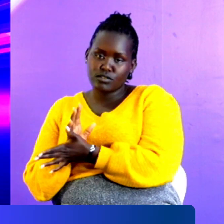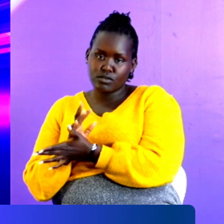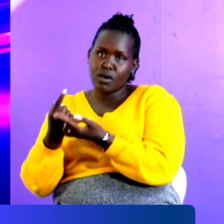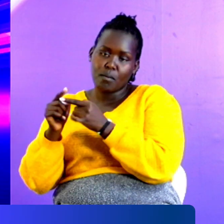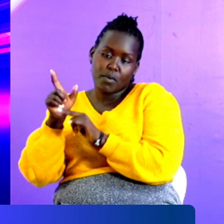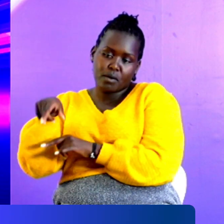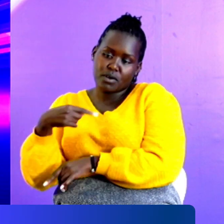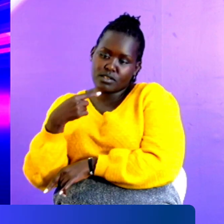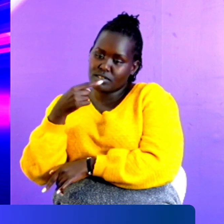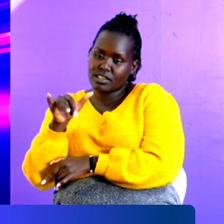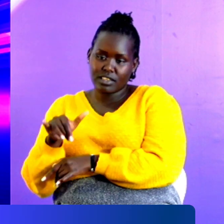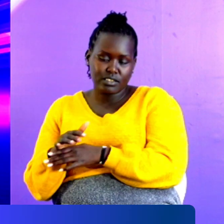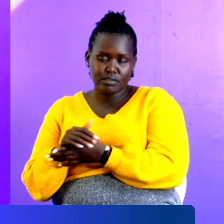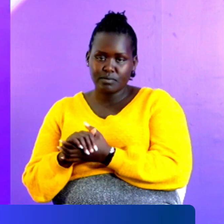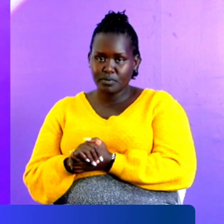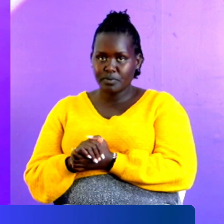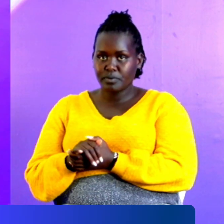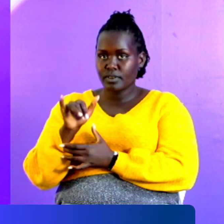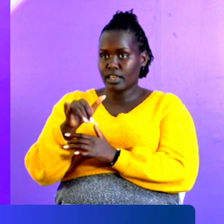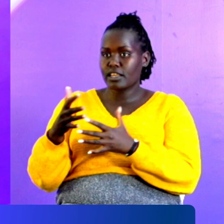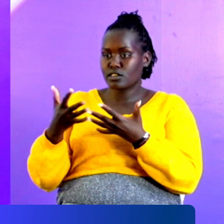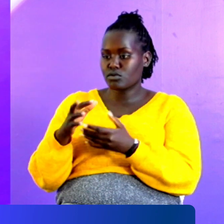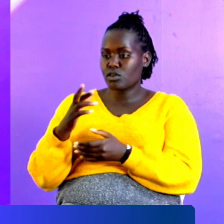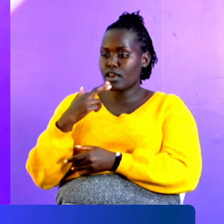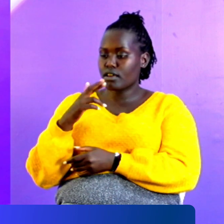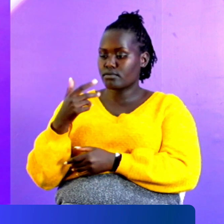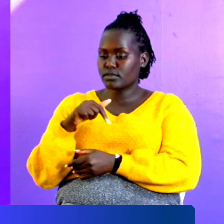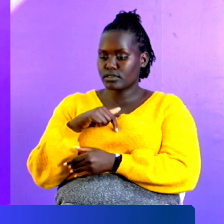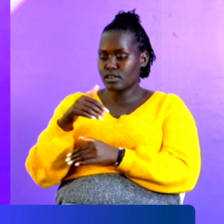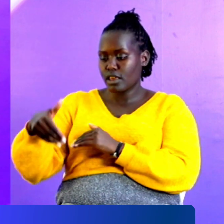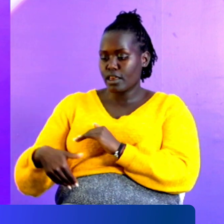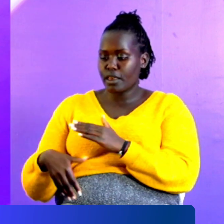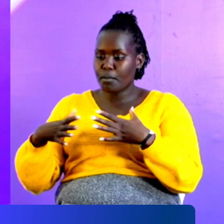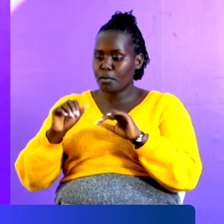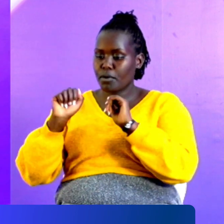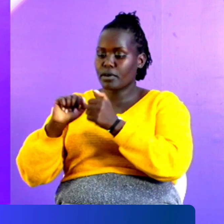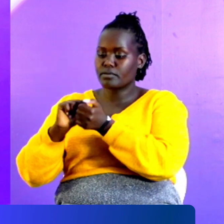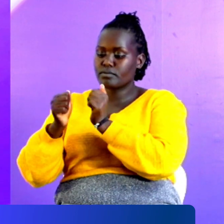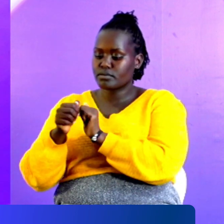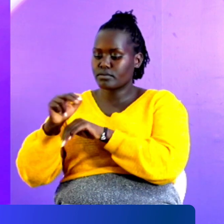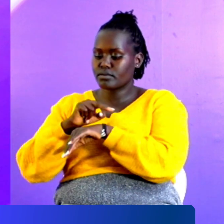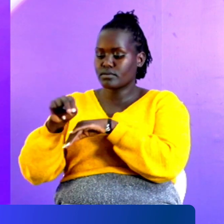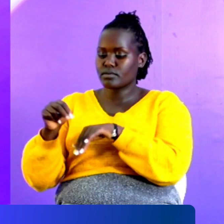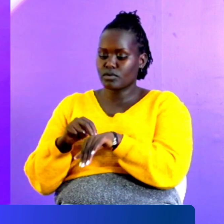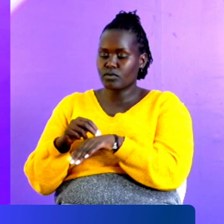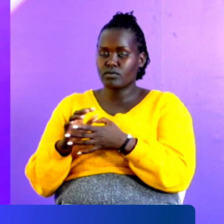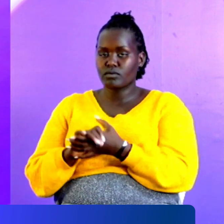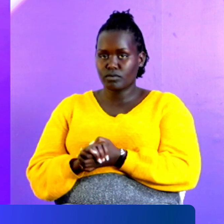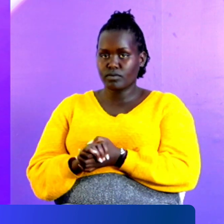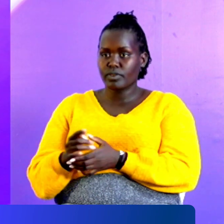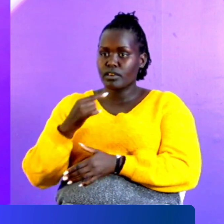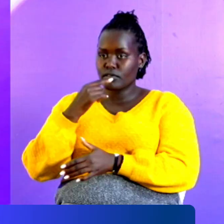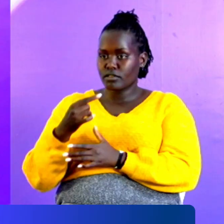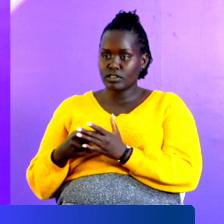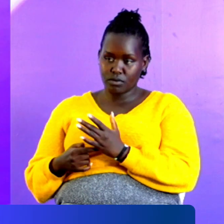it? I totally understand. But anyway, Yeah. that is where we are at. Young people can change this nation. Yeah. Young people hold the, and